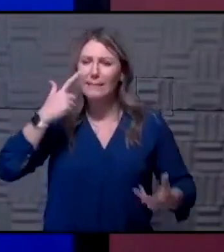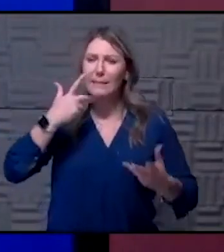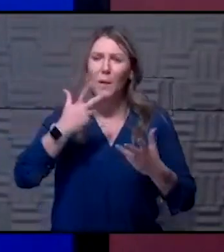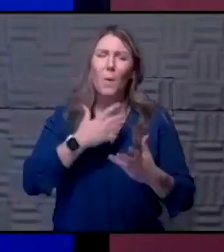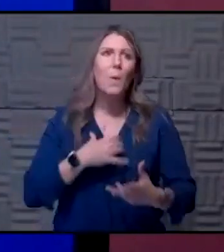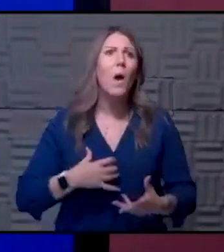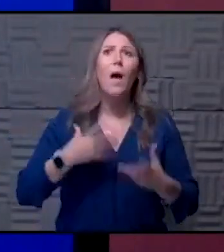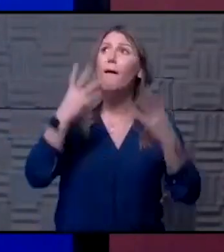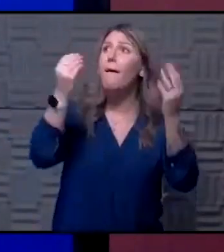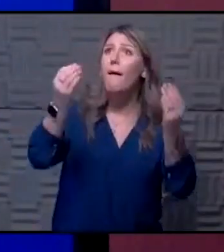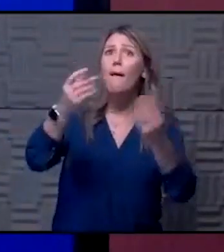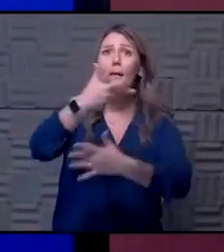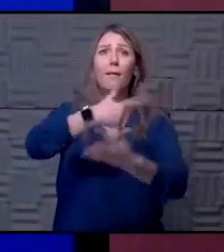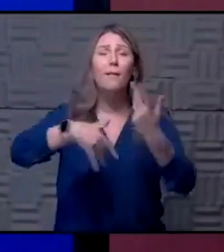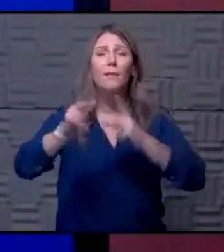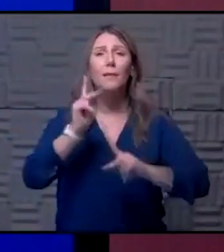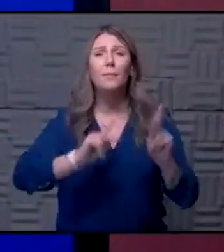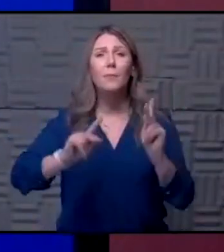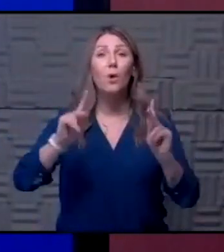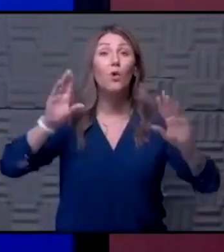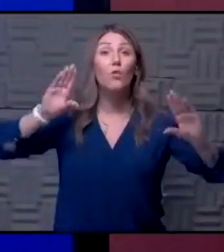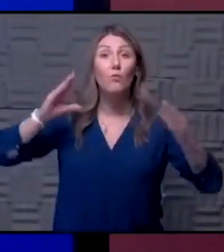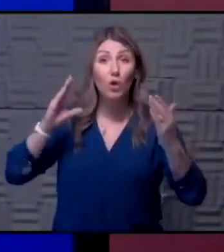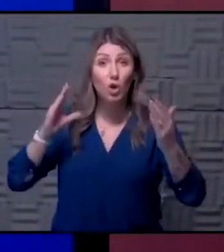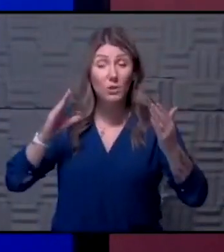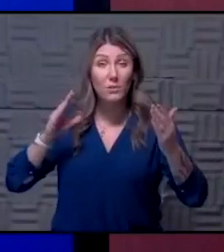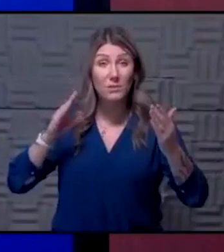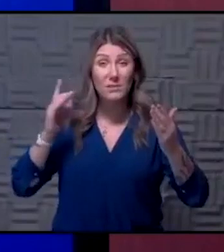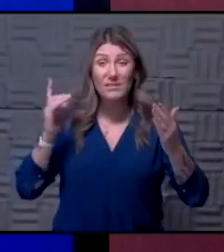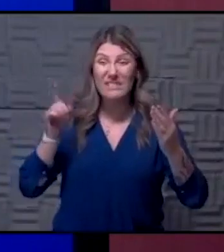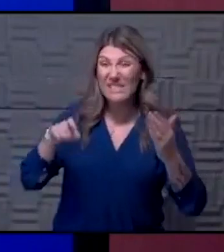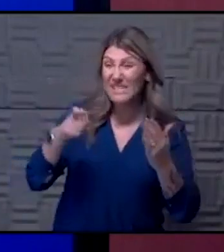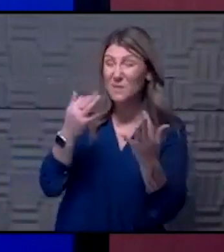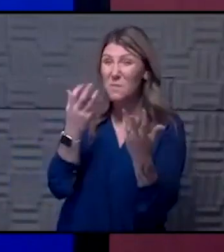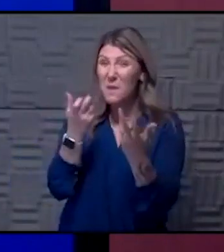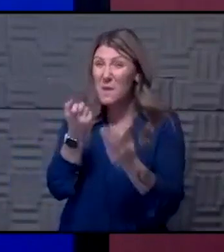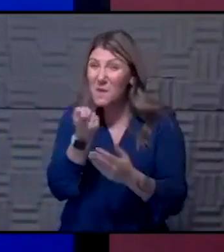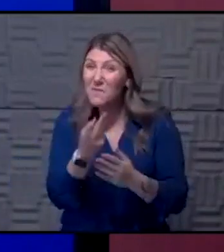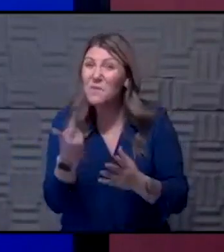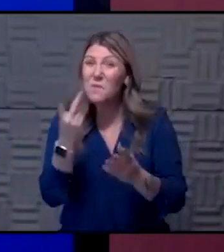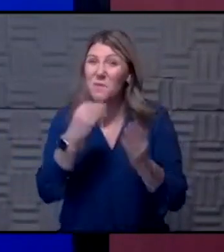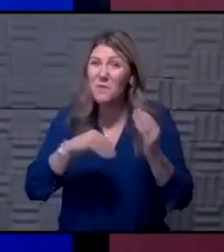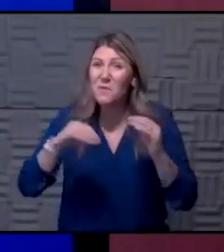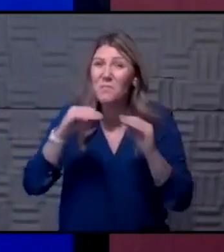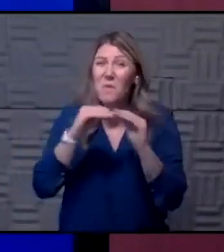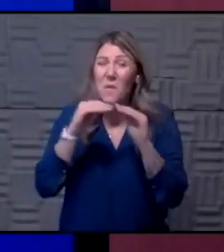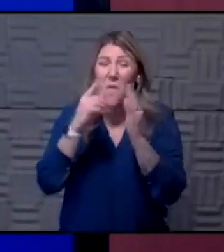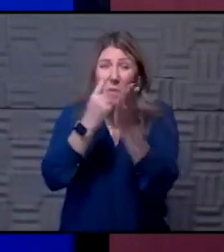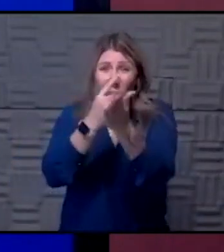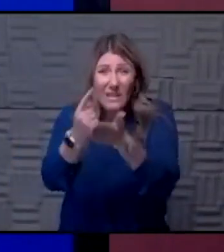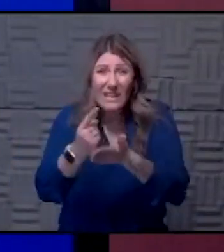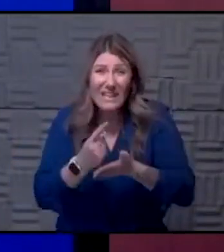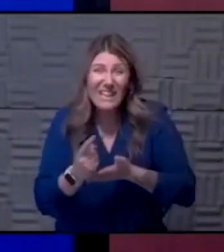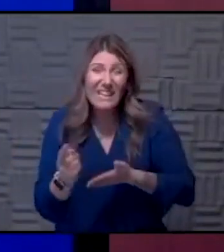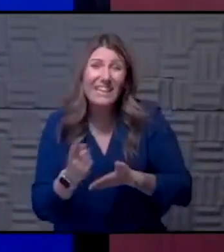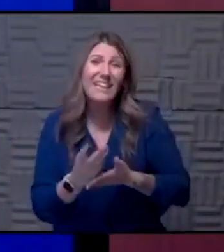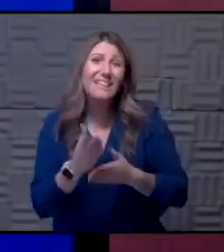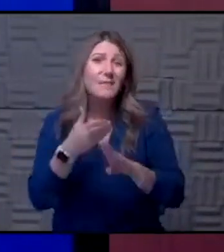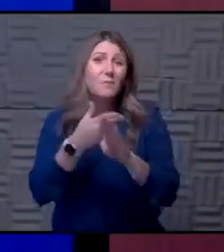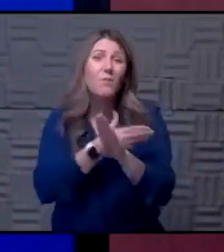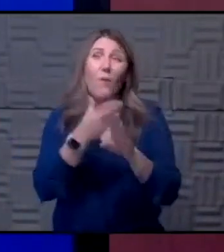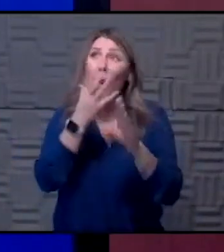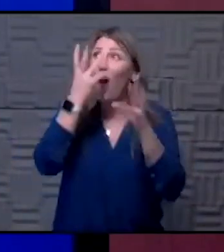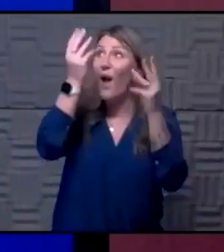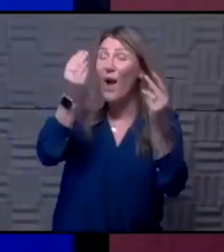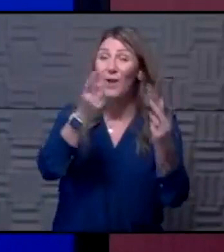be around folks versus having to wait just a few more weeks before we can go out